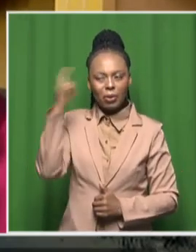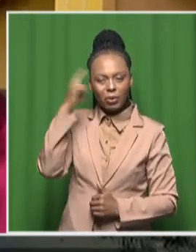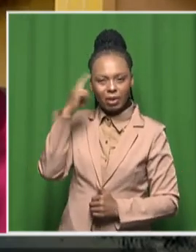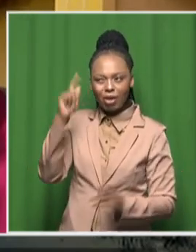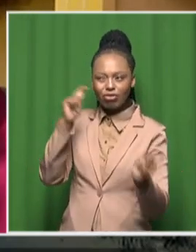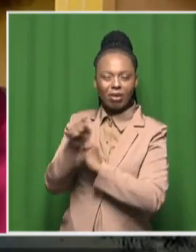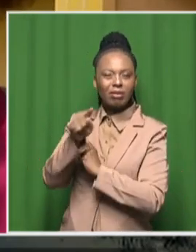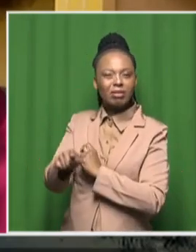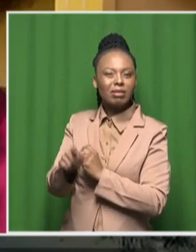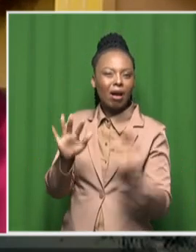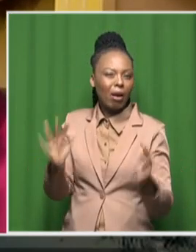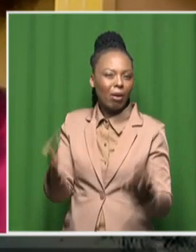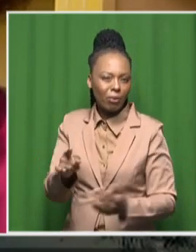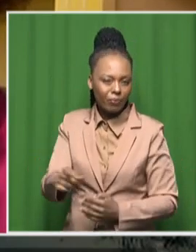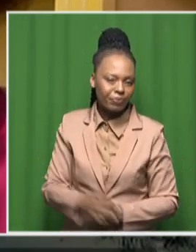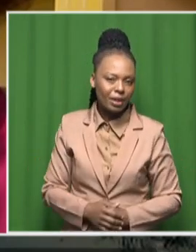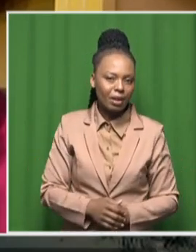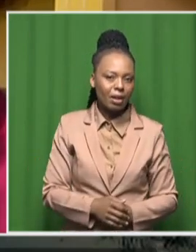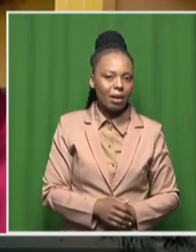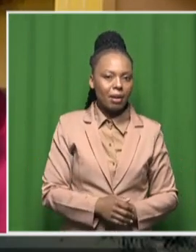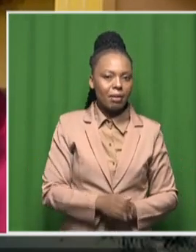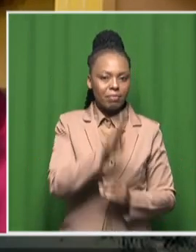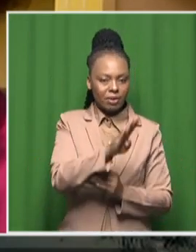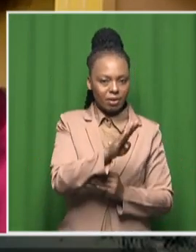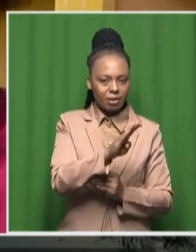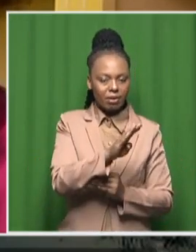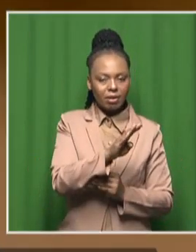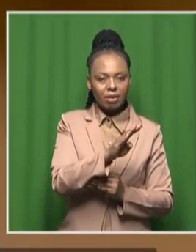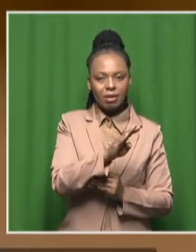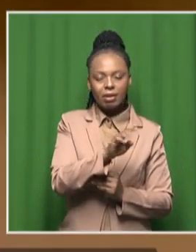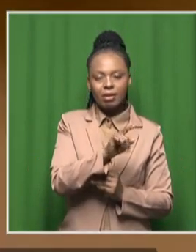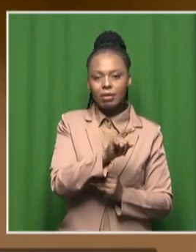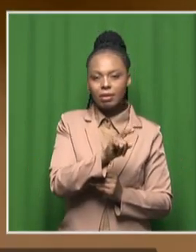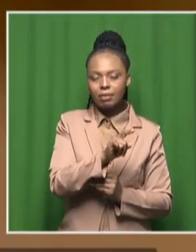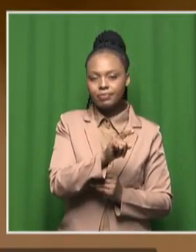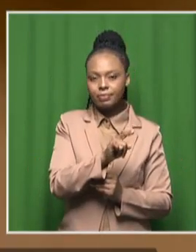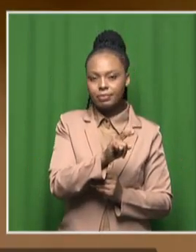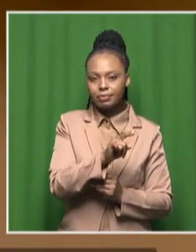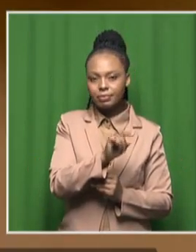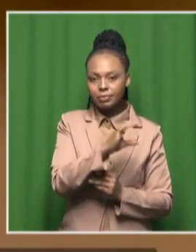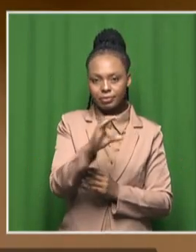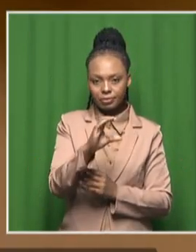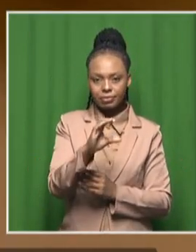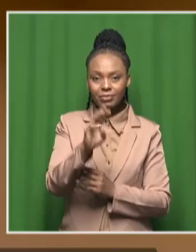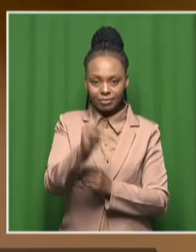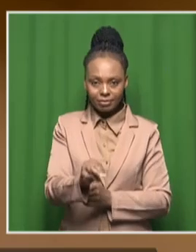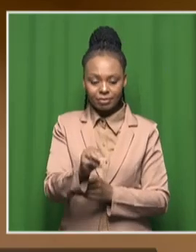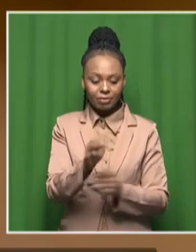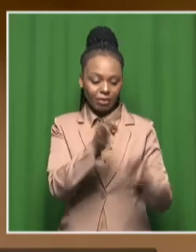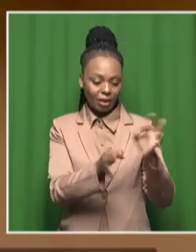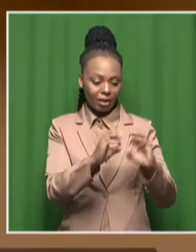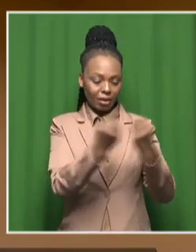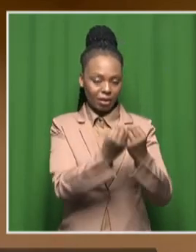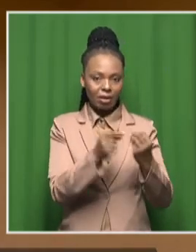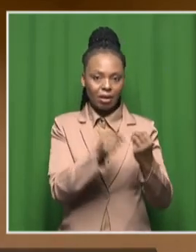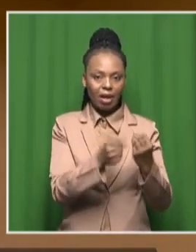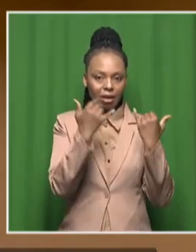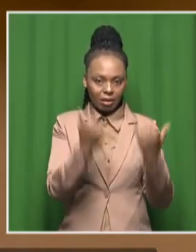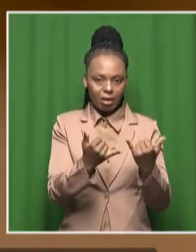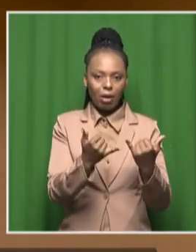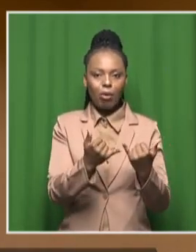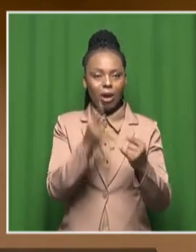Well, again, the Black Consciousness movement was not an opposition party. It was a movement to